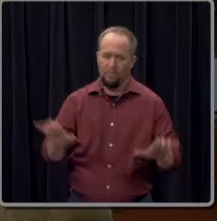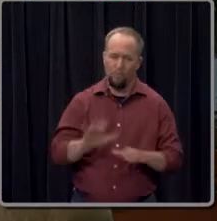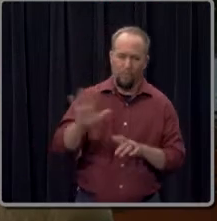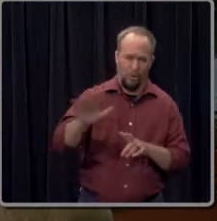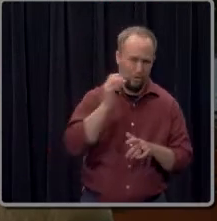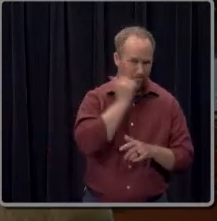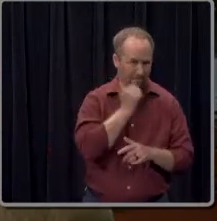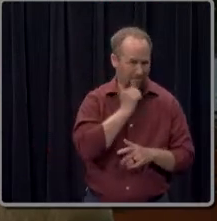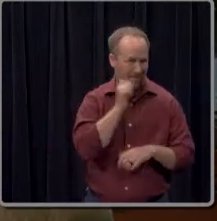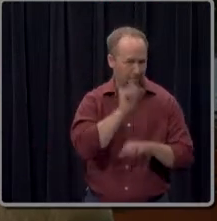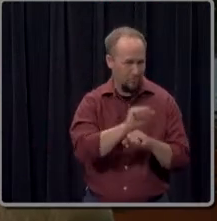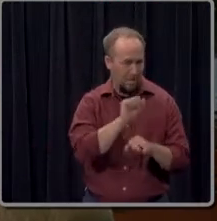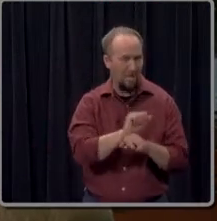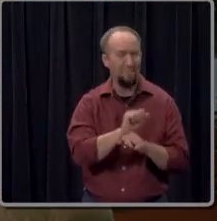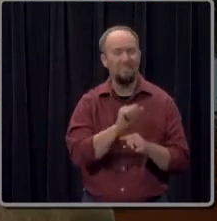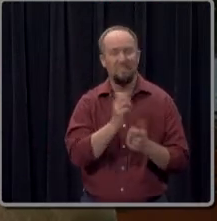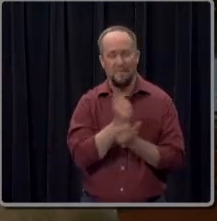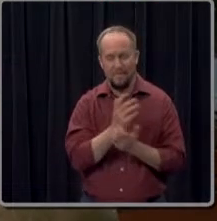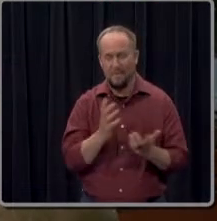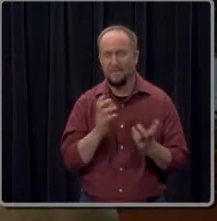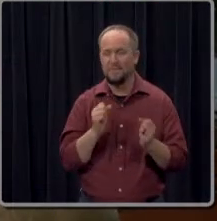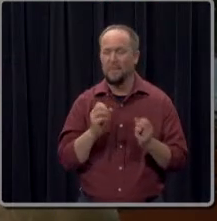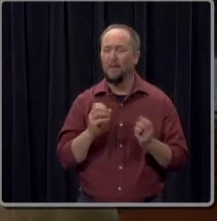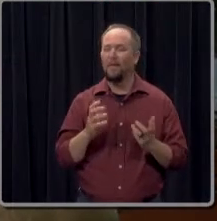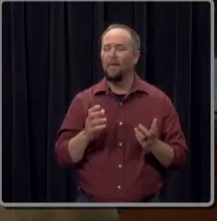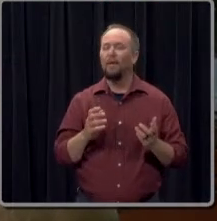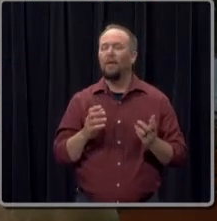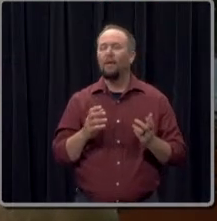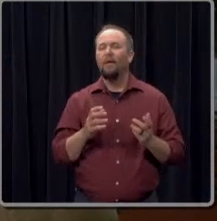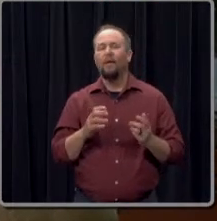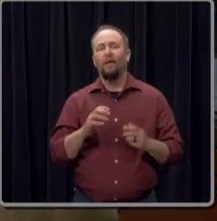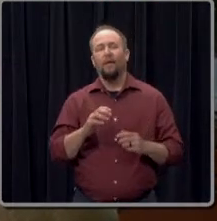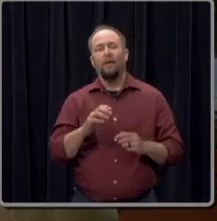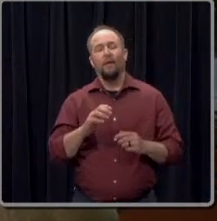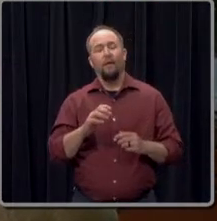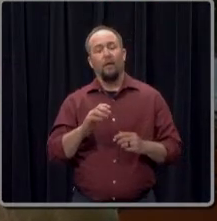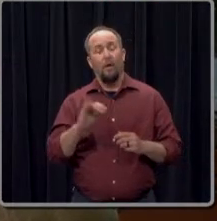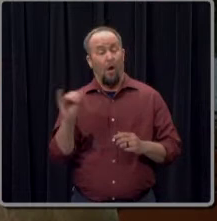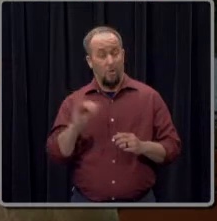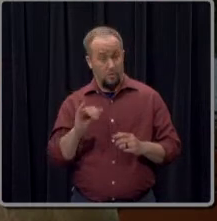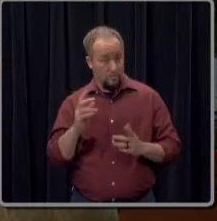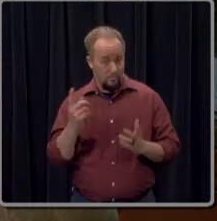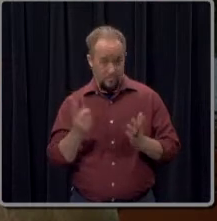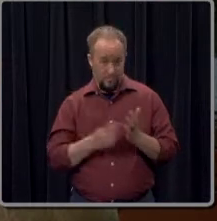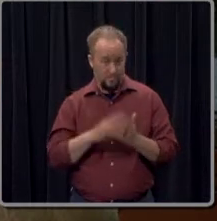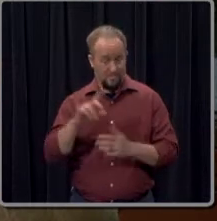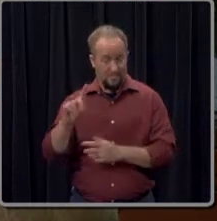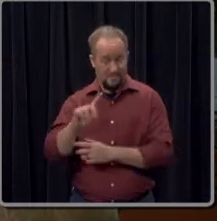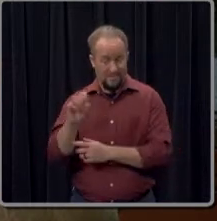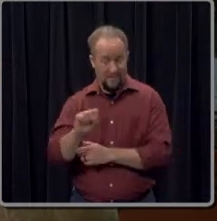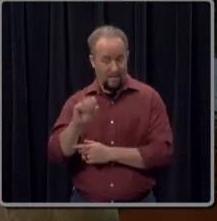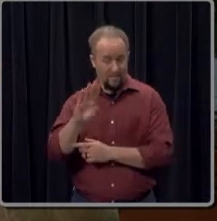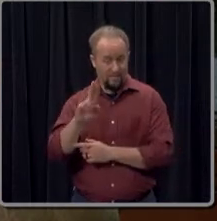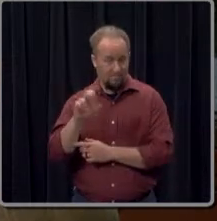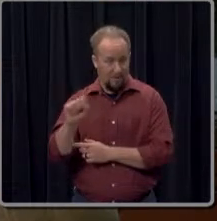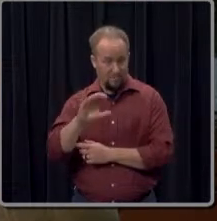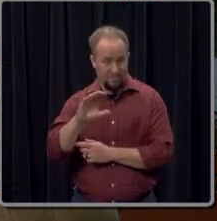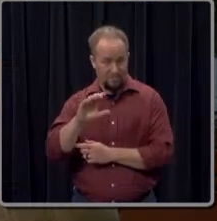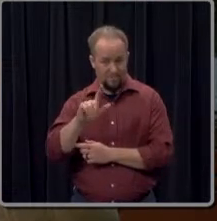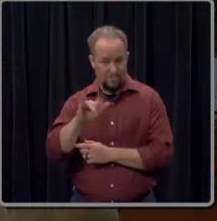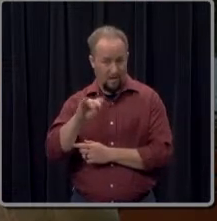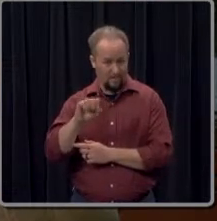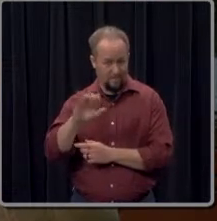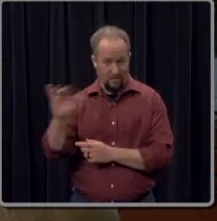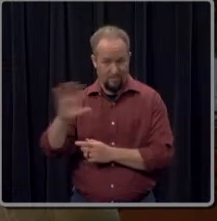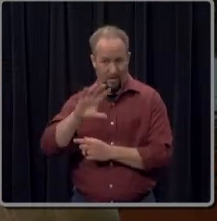school and activities and everything else. And then what gets lost in this is DS bus lines, because every time we go